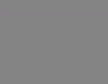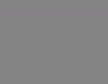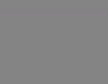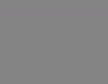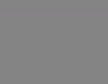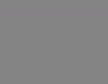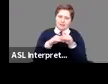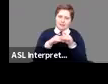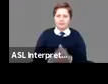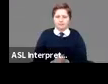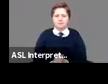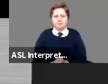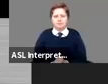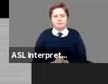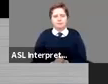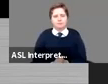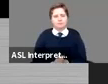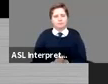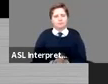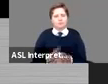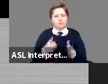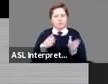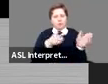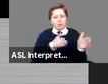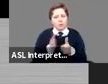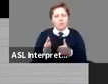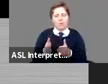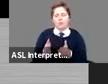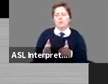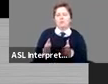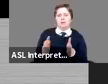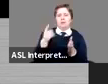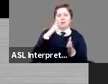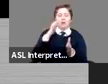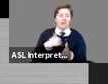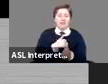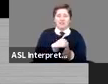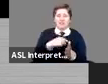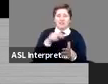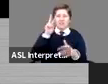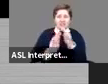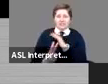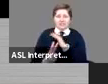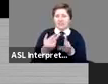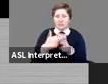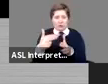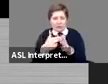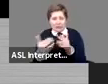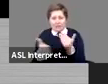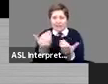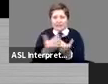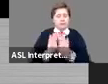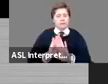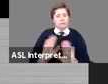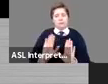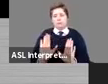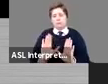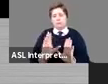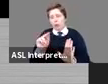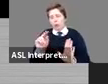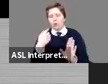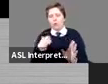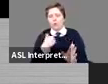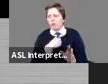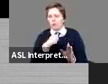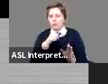accessed. The road ahead is, for all of us, is not short or easy, but rest assured, none of us are